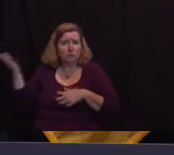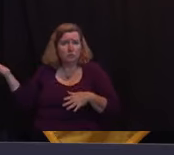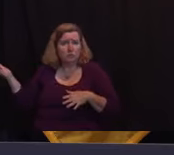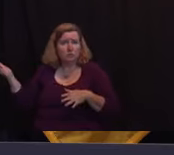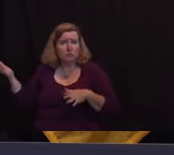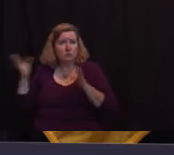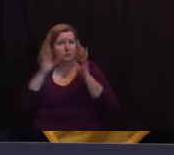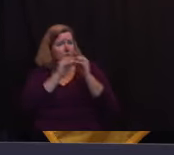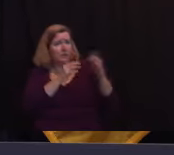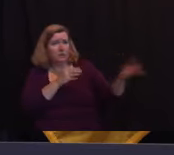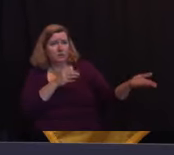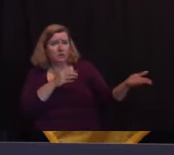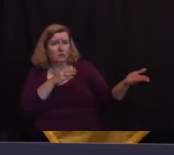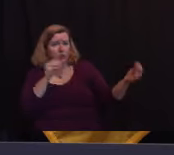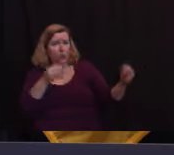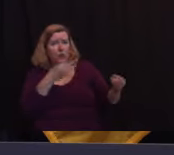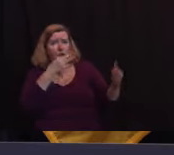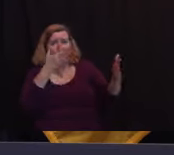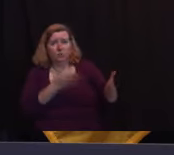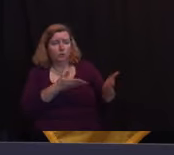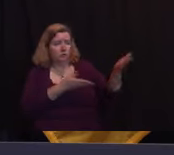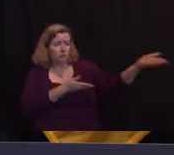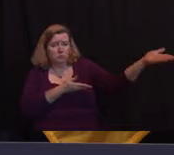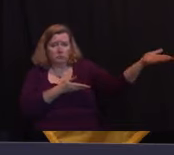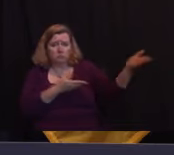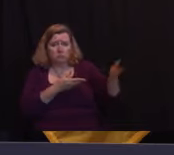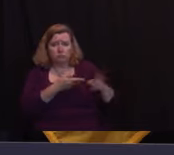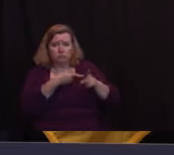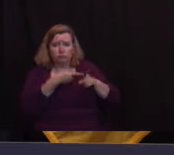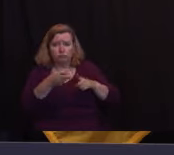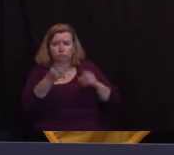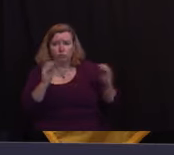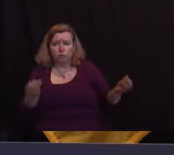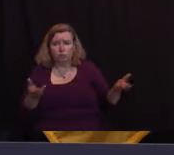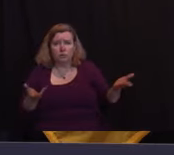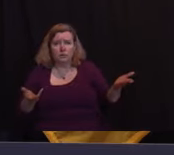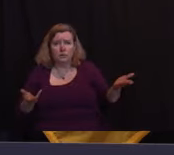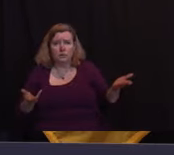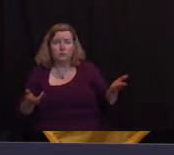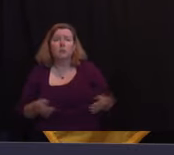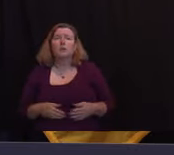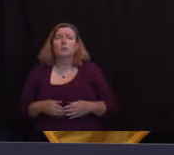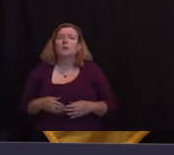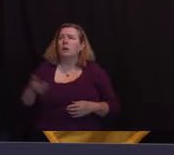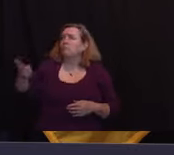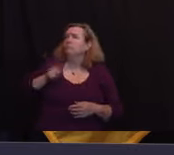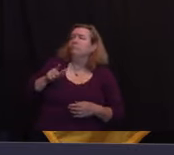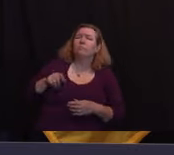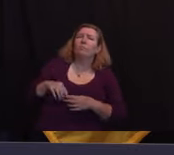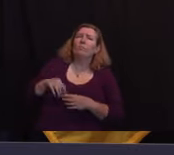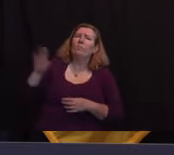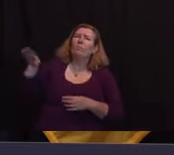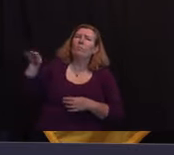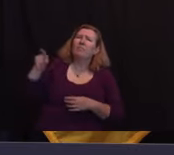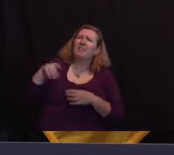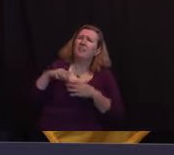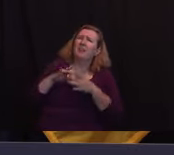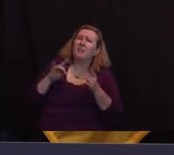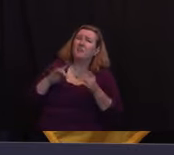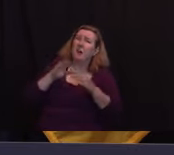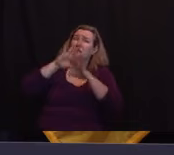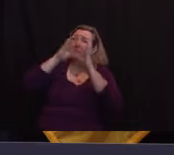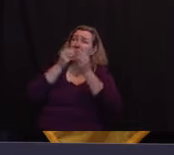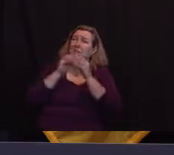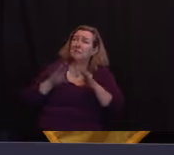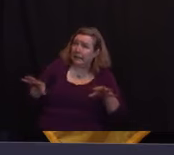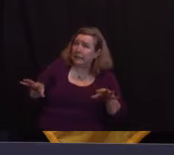afternoon. Good afternoon. So just the comments about this being a pandemic among unvaccinated people,